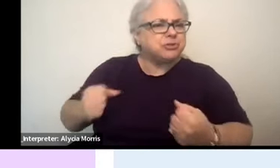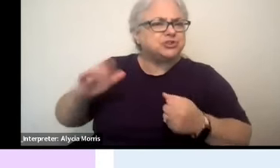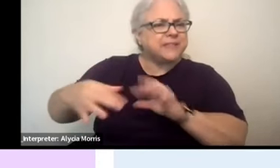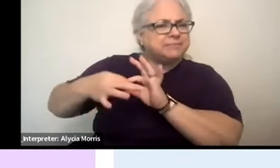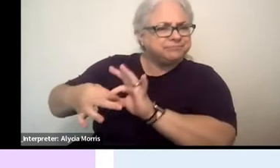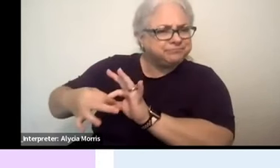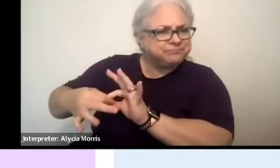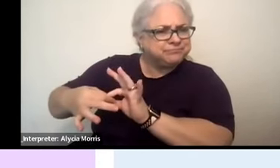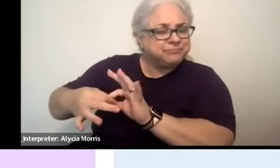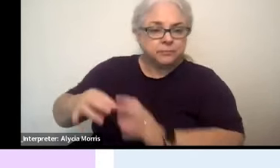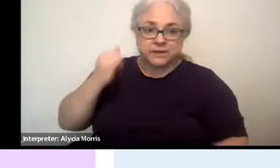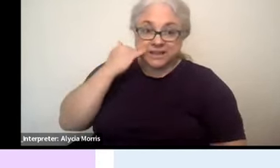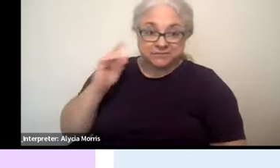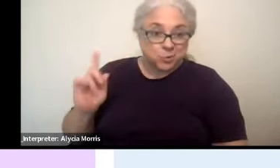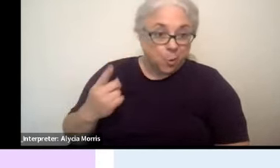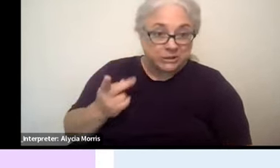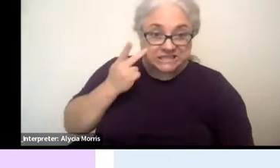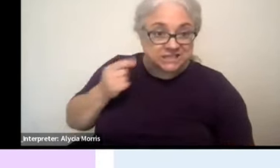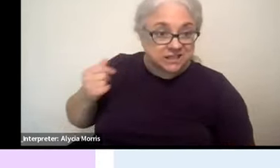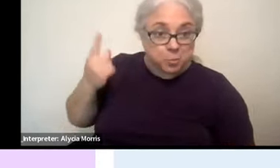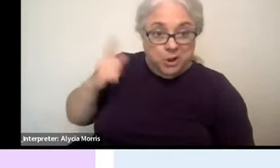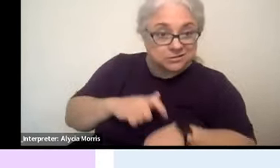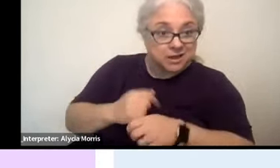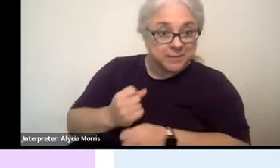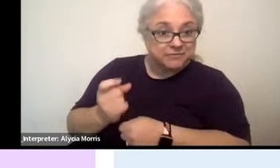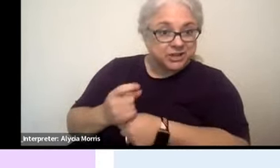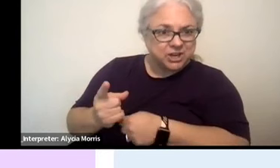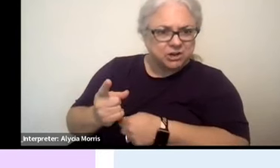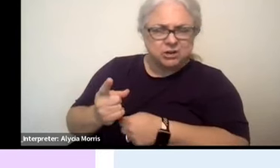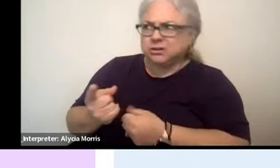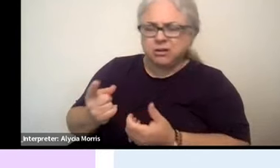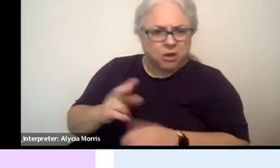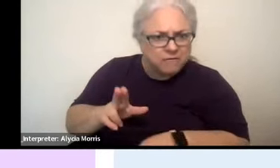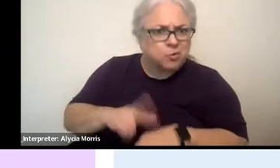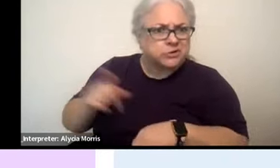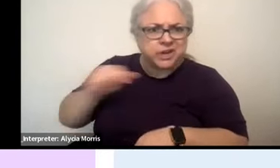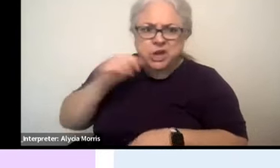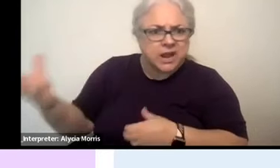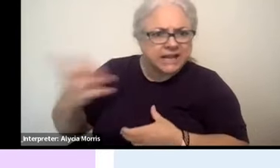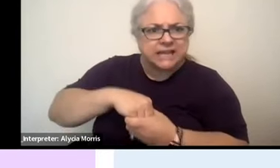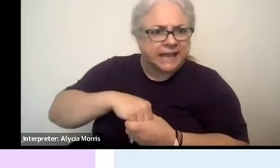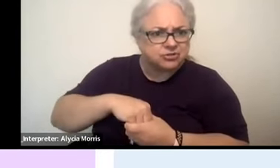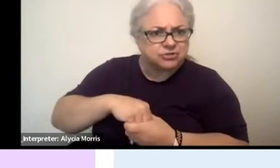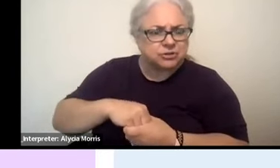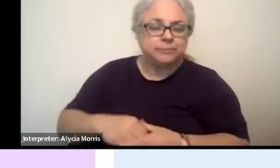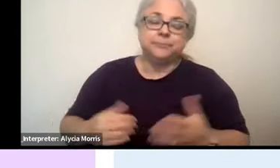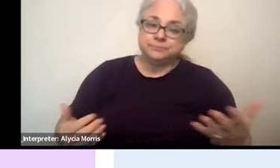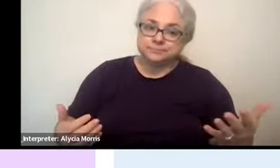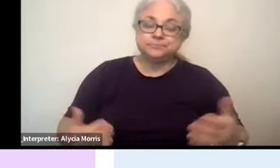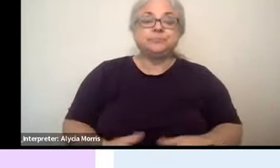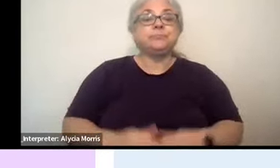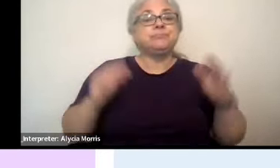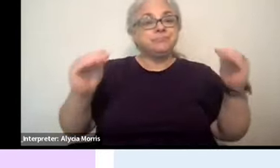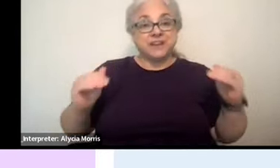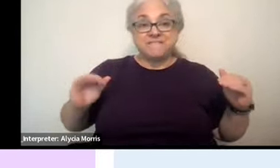it's actually no wonder that they might not be as engaged as you would like. For faculty are still in charge